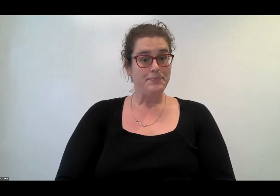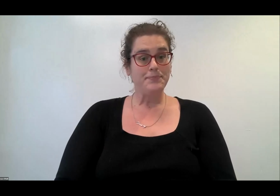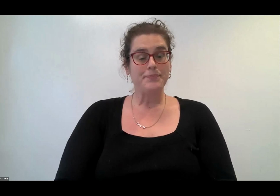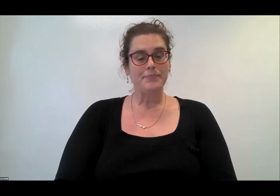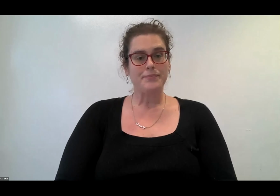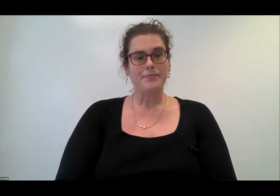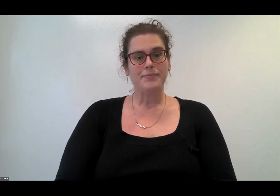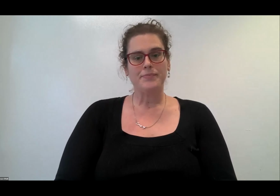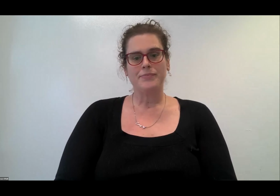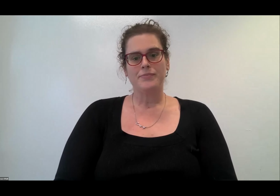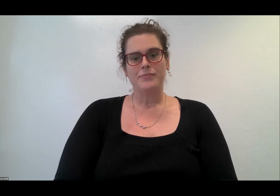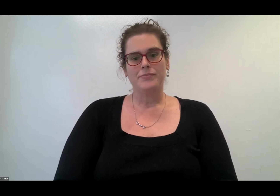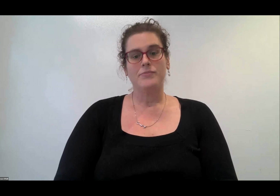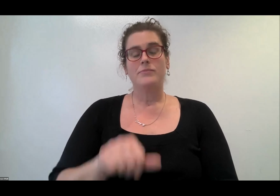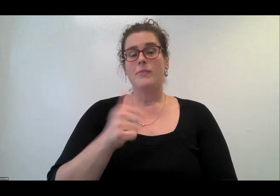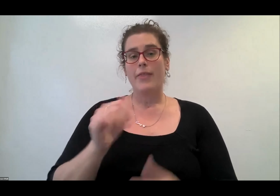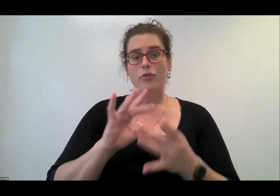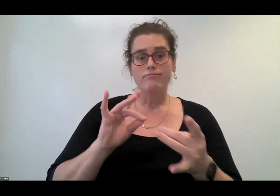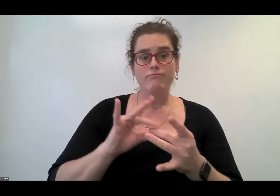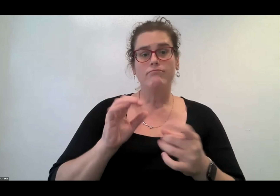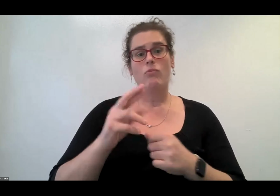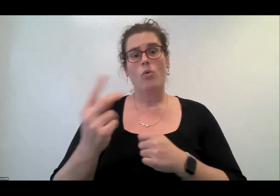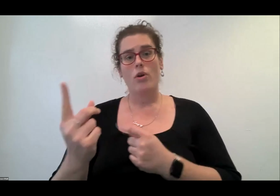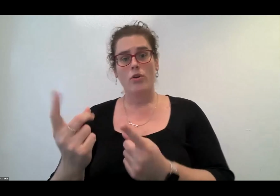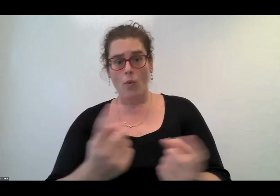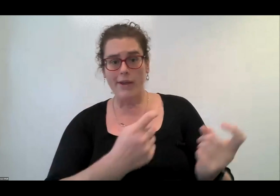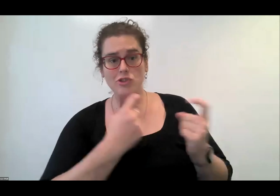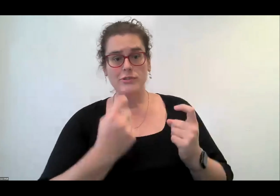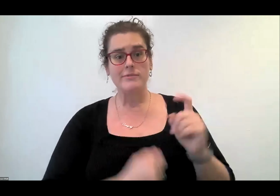Are there any other comments or questions that people have?